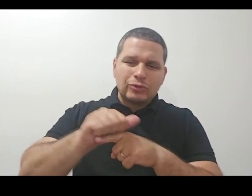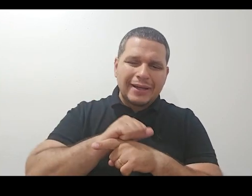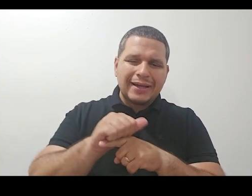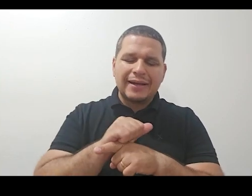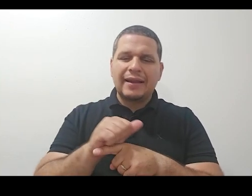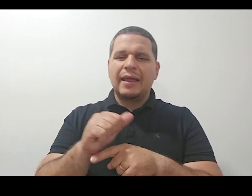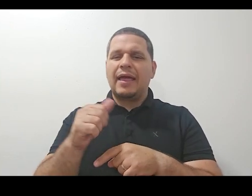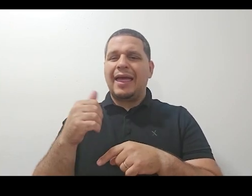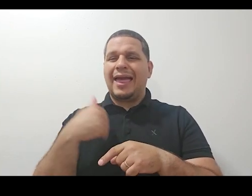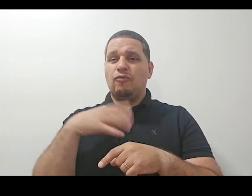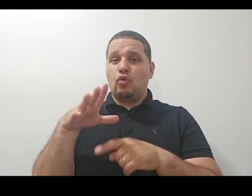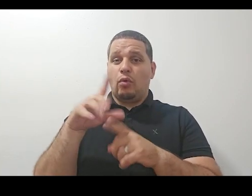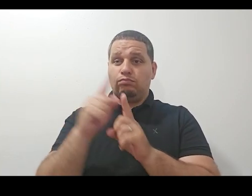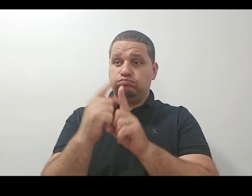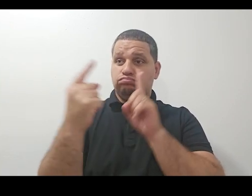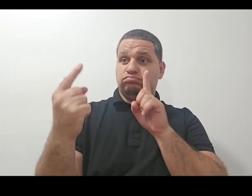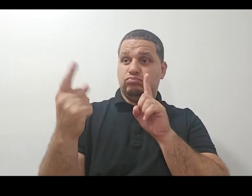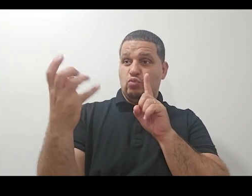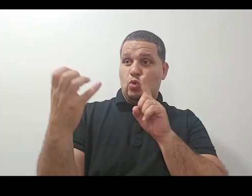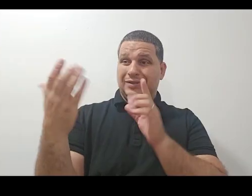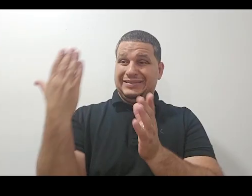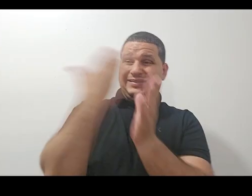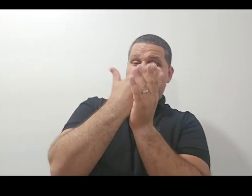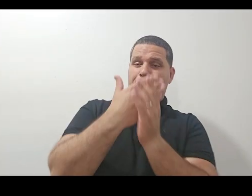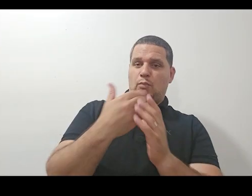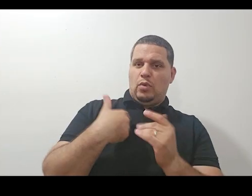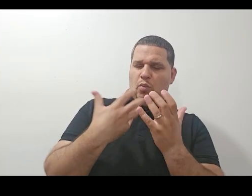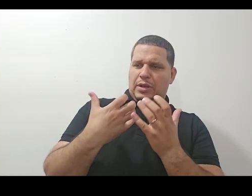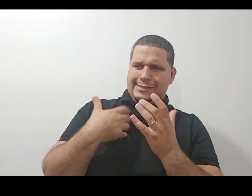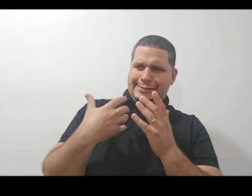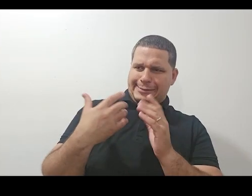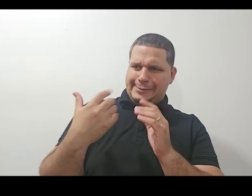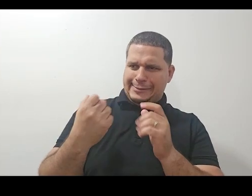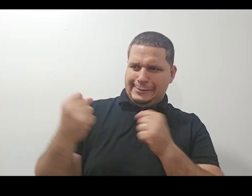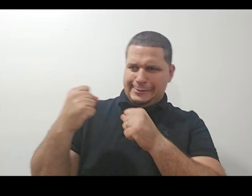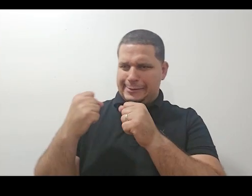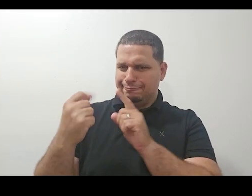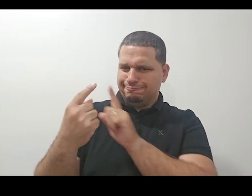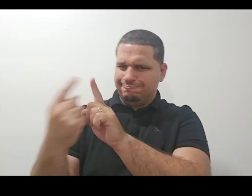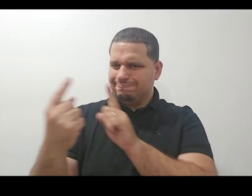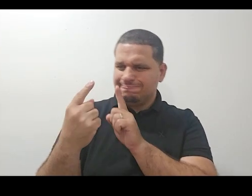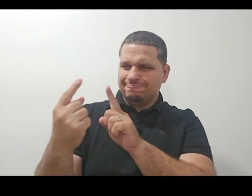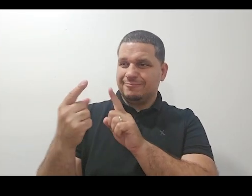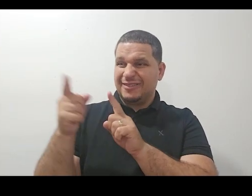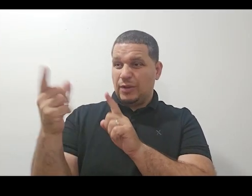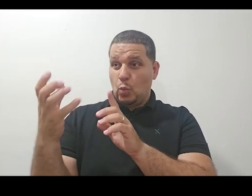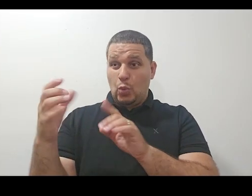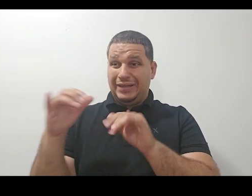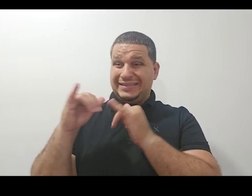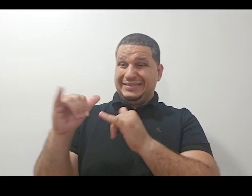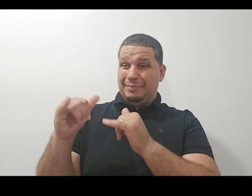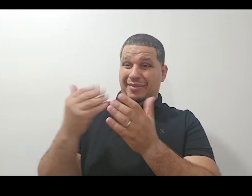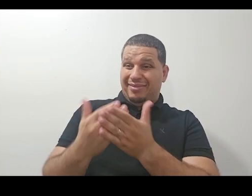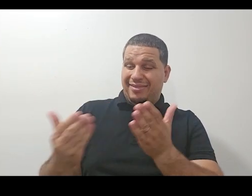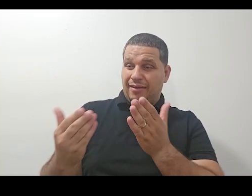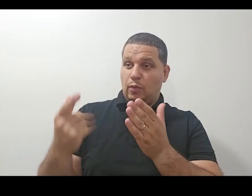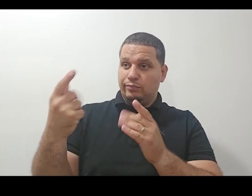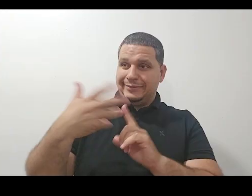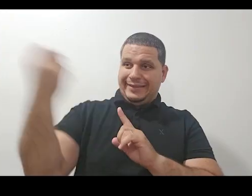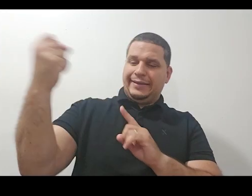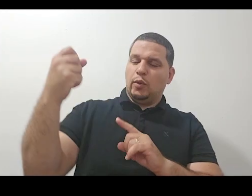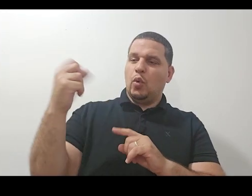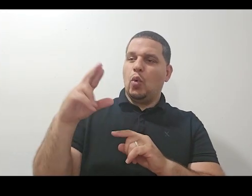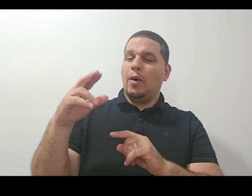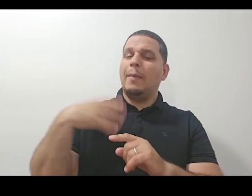Conditioning, training, and then you have your opponent that was to stop everything that you want. They're in your way. They want the same thing as you. As